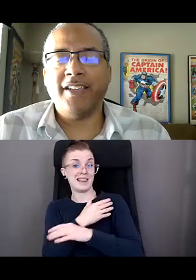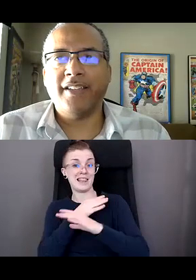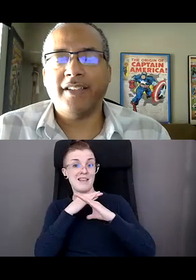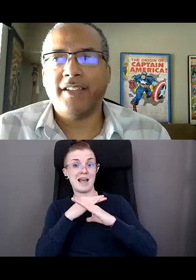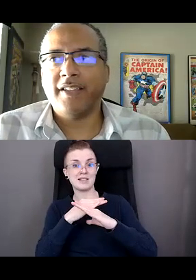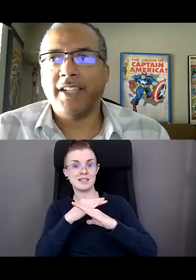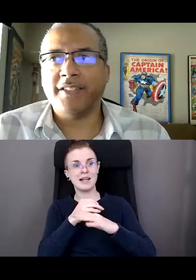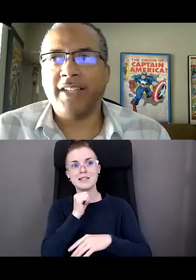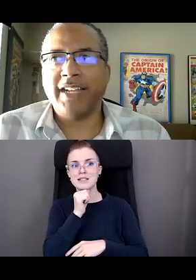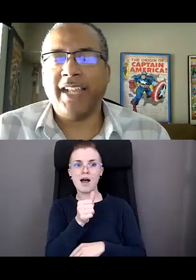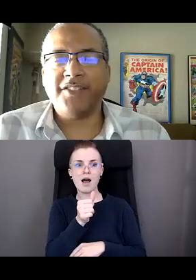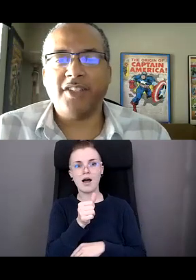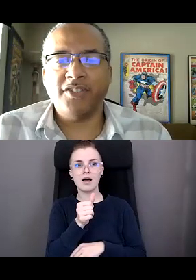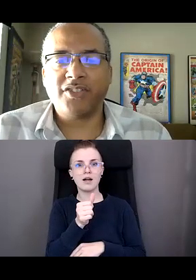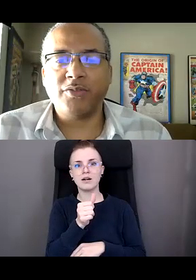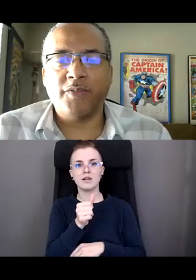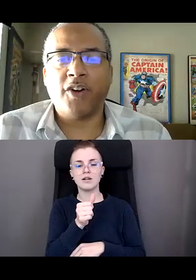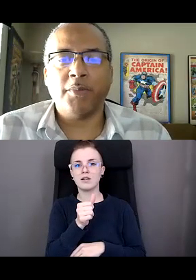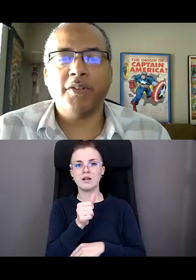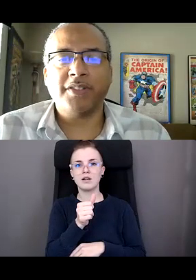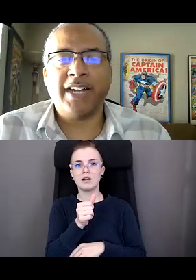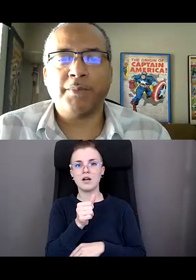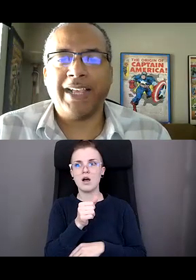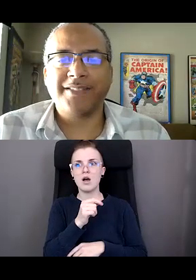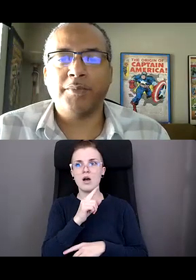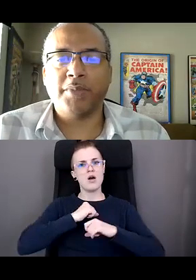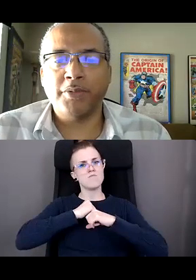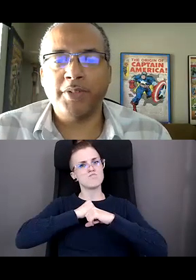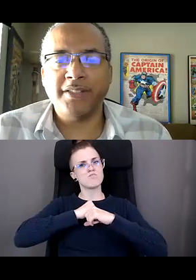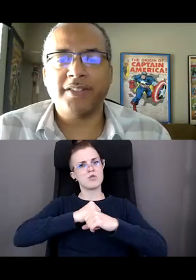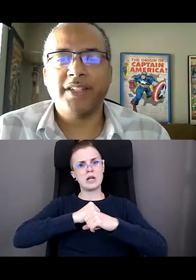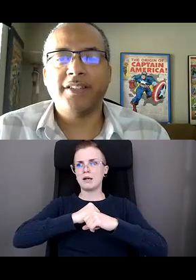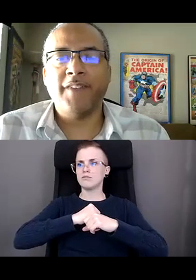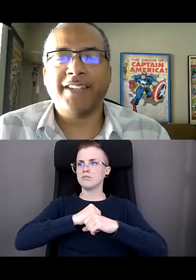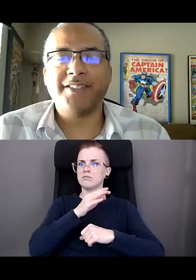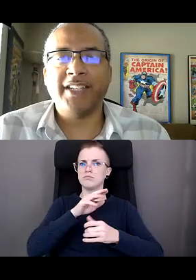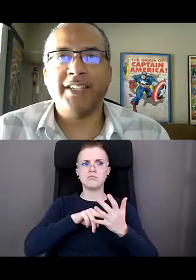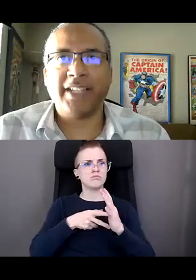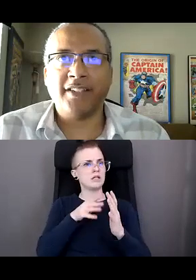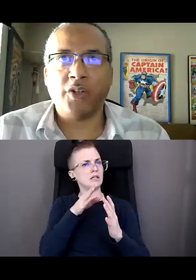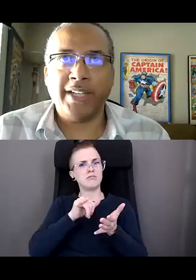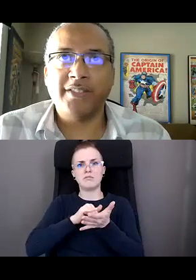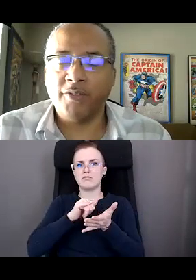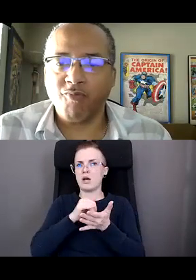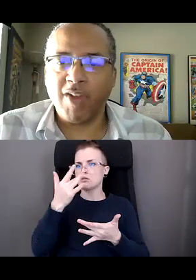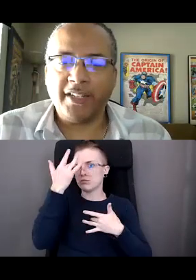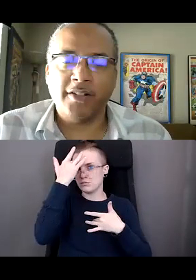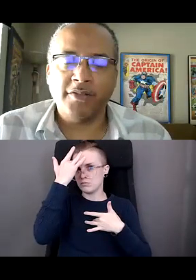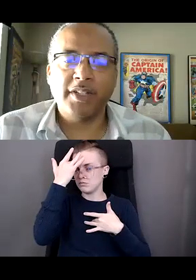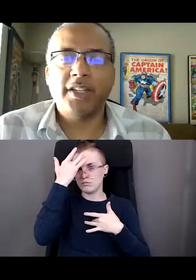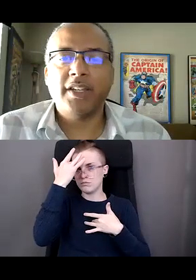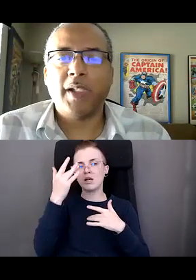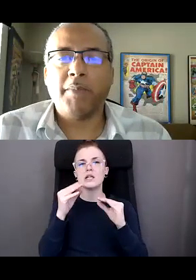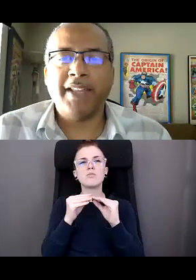a suit of armor. It's not a plastic bubble. It's the vaccine, I like to equate it to a